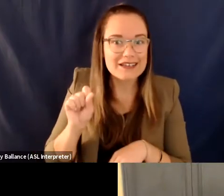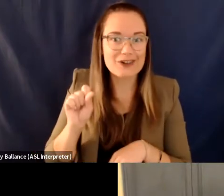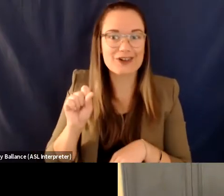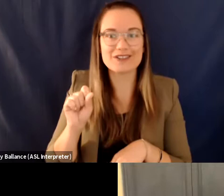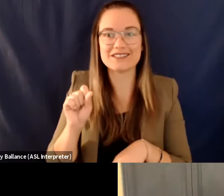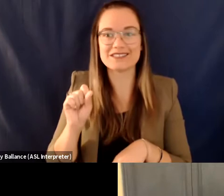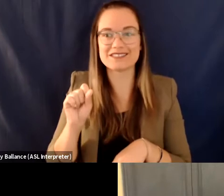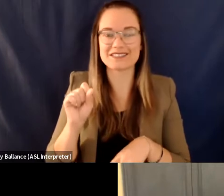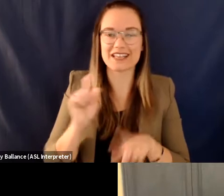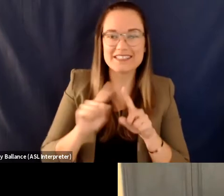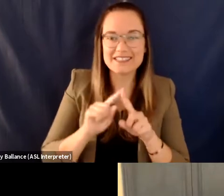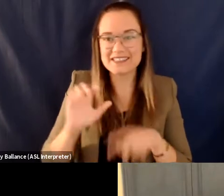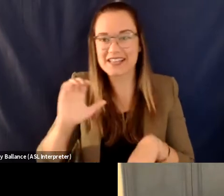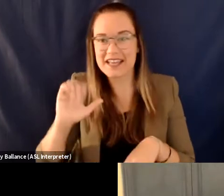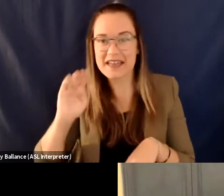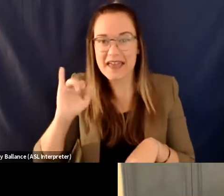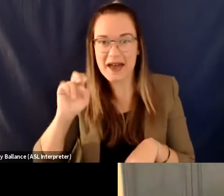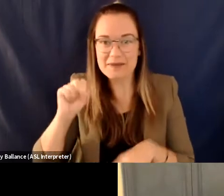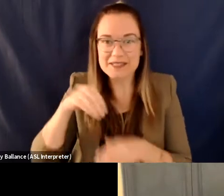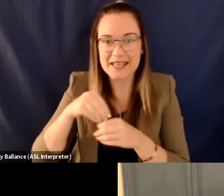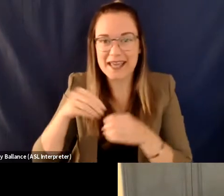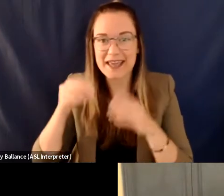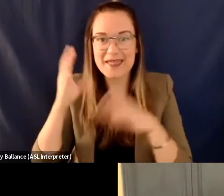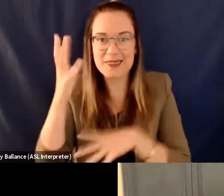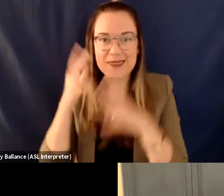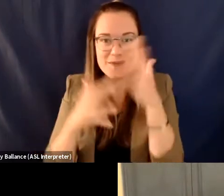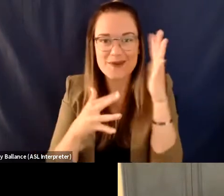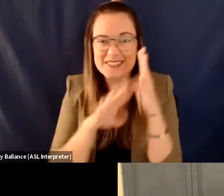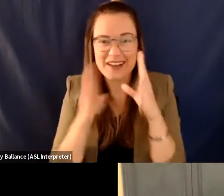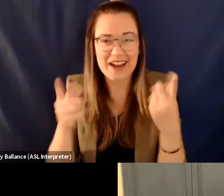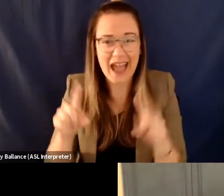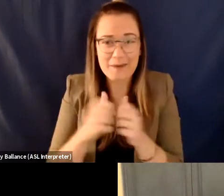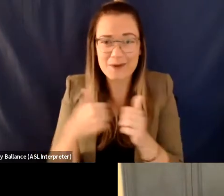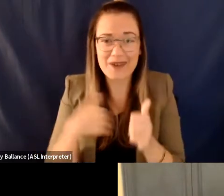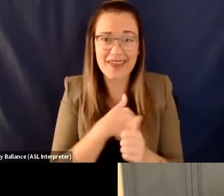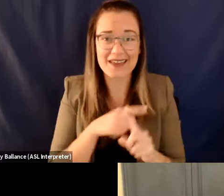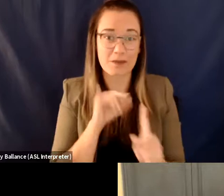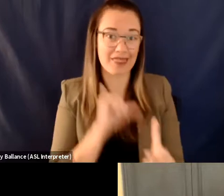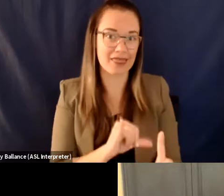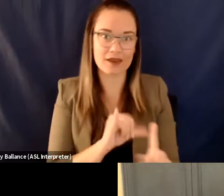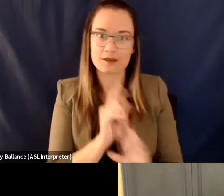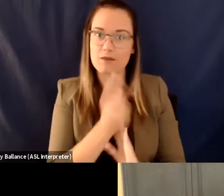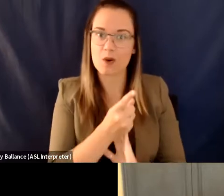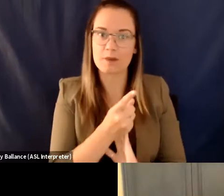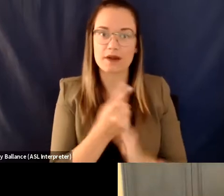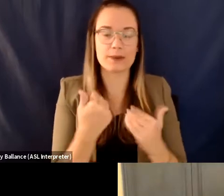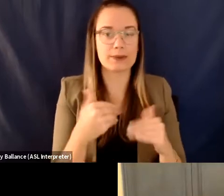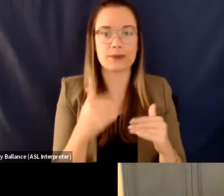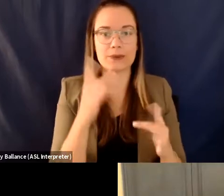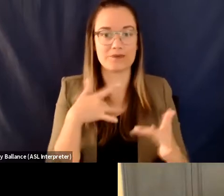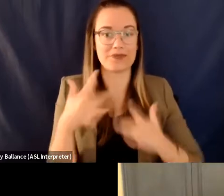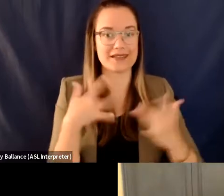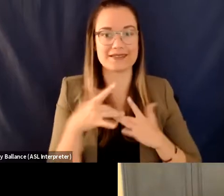like cabins in the woods, you know, that had never happened to us. So this was a very, very exciting